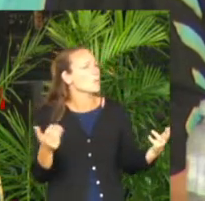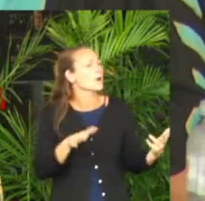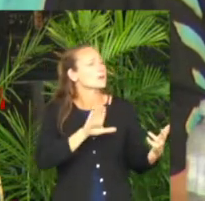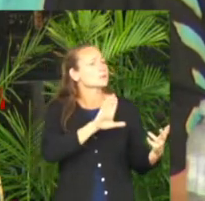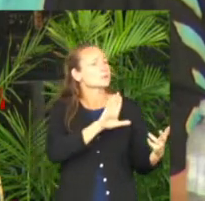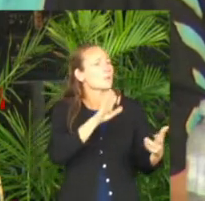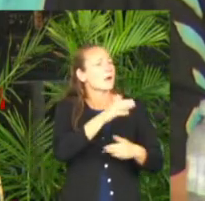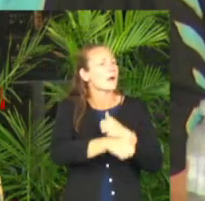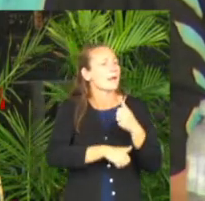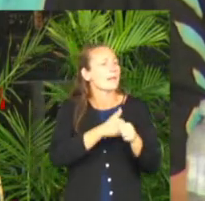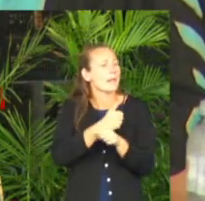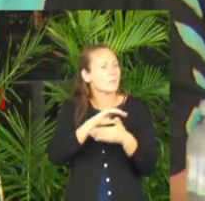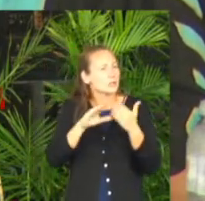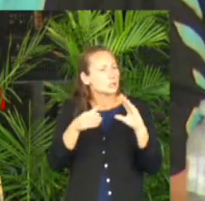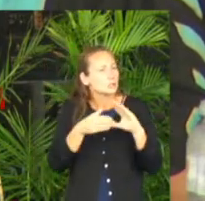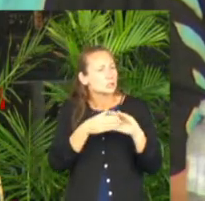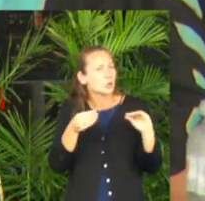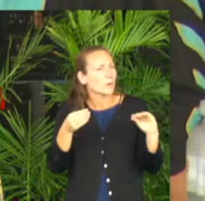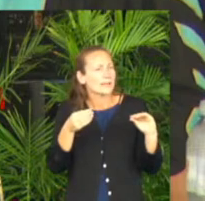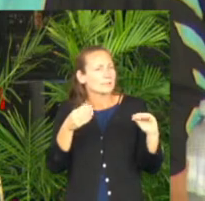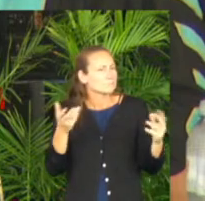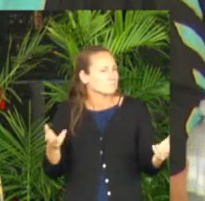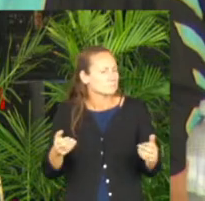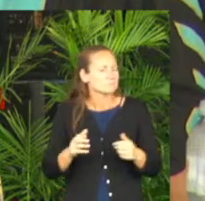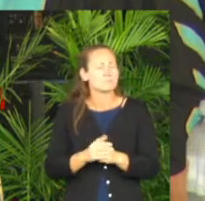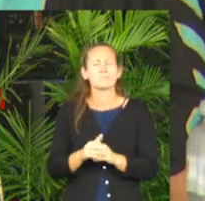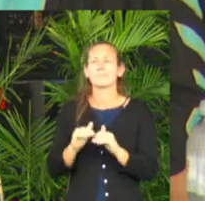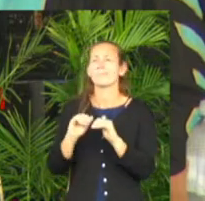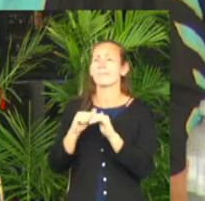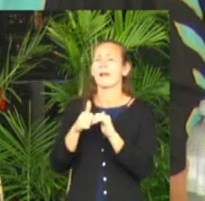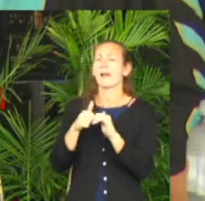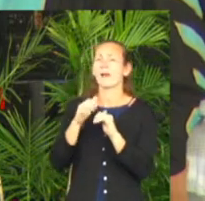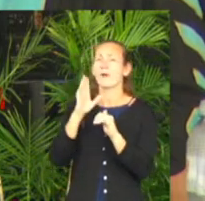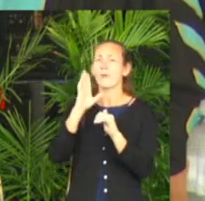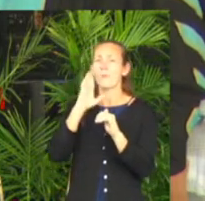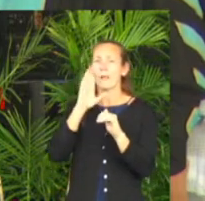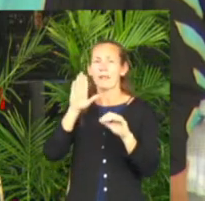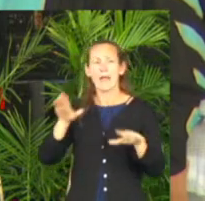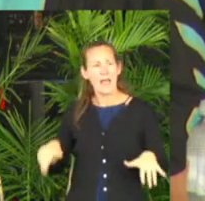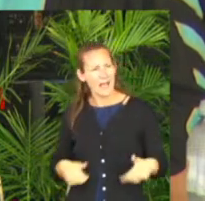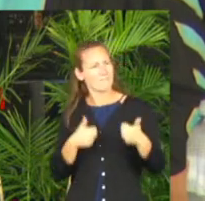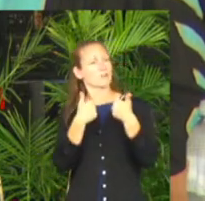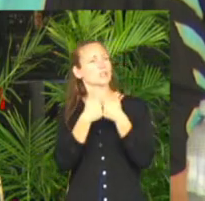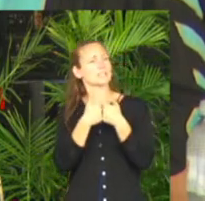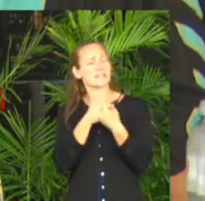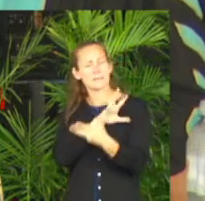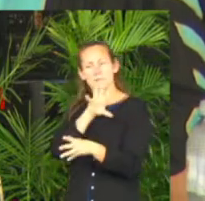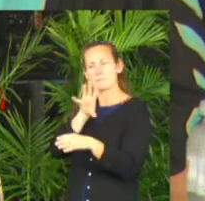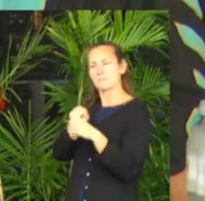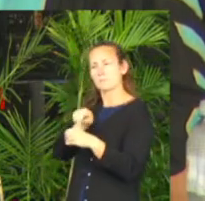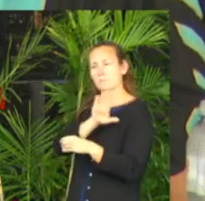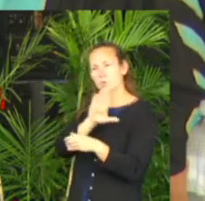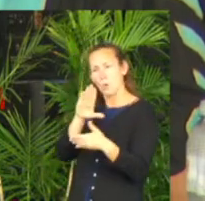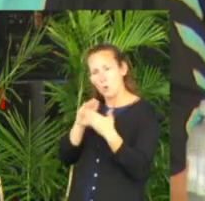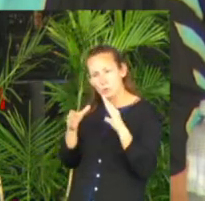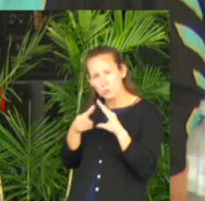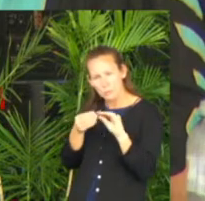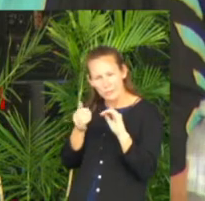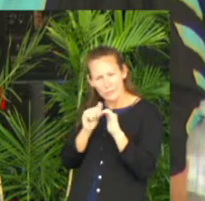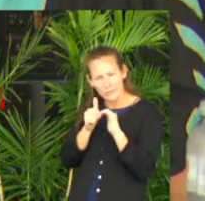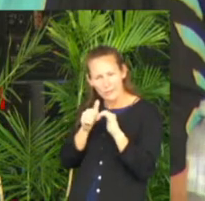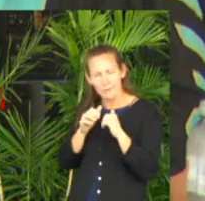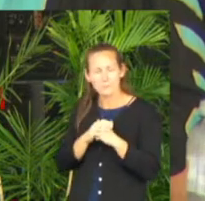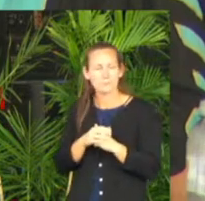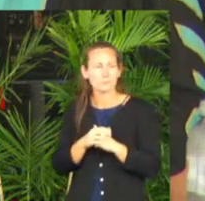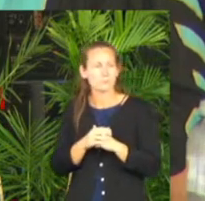your alumni story going to be? And how will adversity be a part of your story?